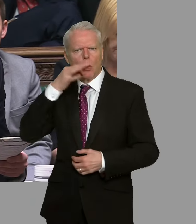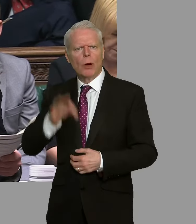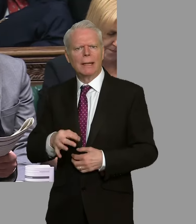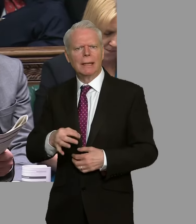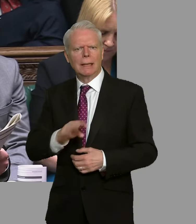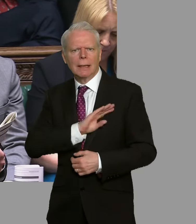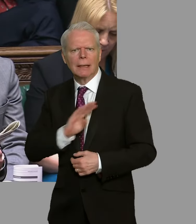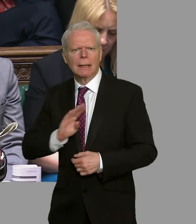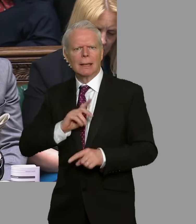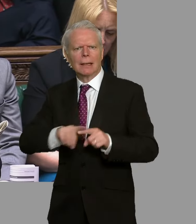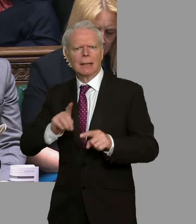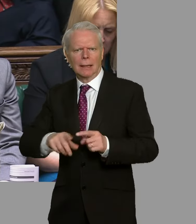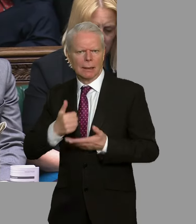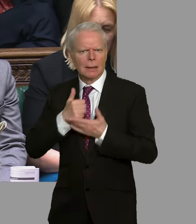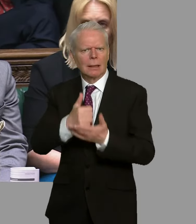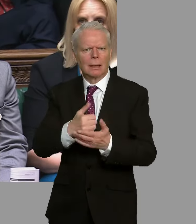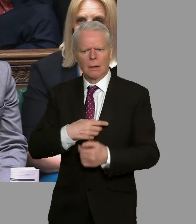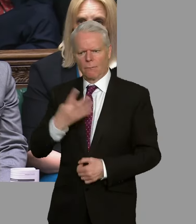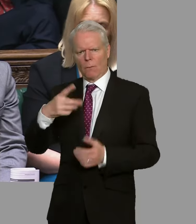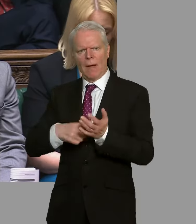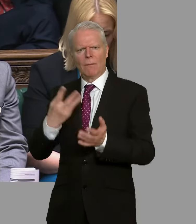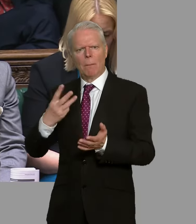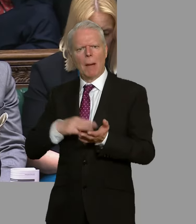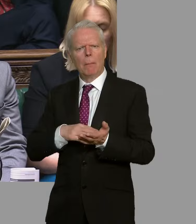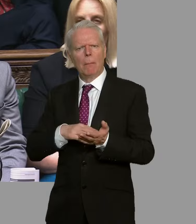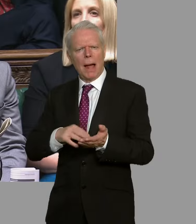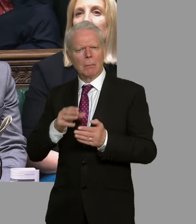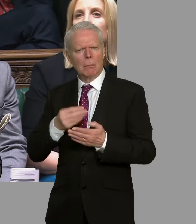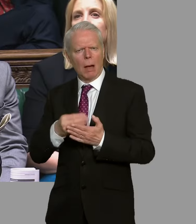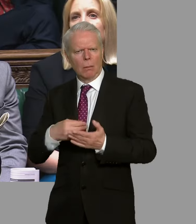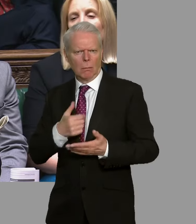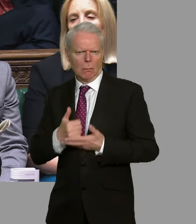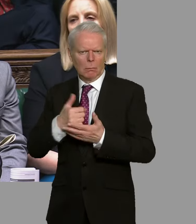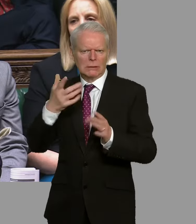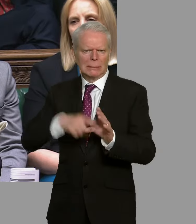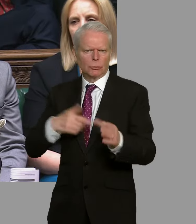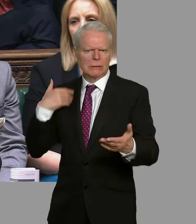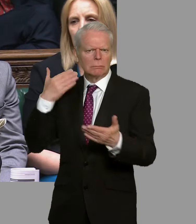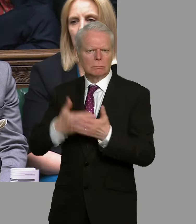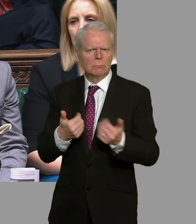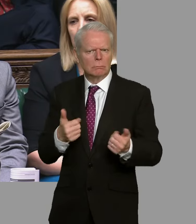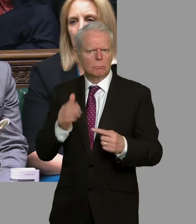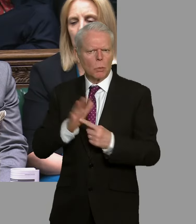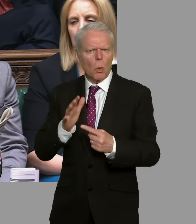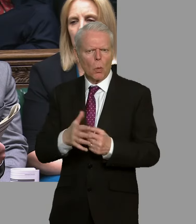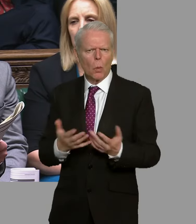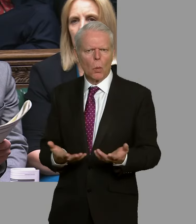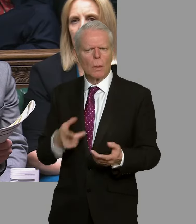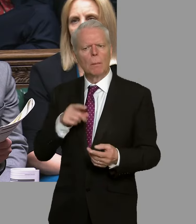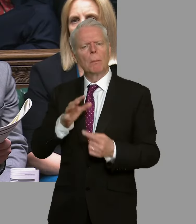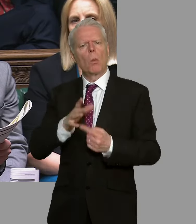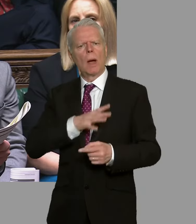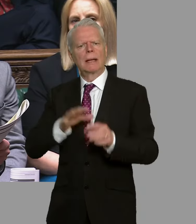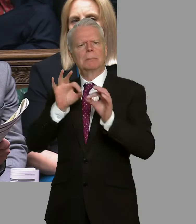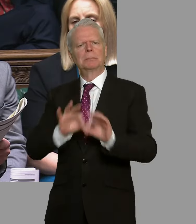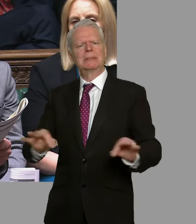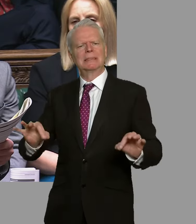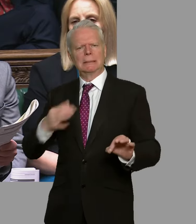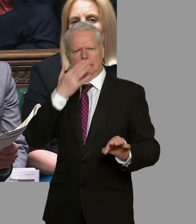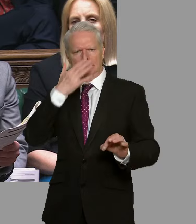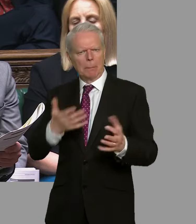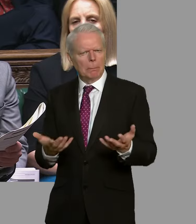interested in defence technology, I'm developing a proposal for a joint UK-Ukraine production hub on British soil. This would support Ukraine